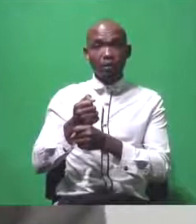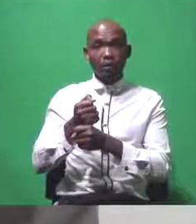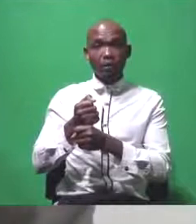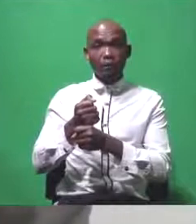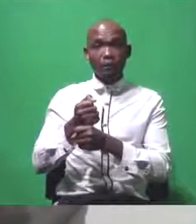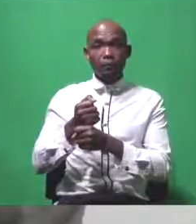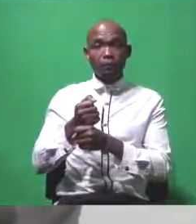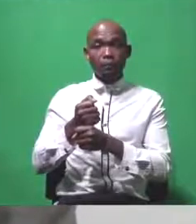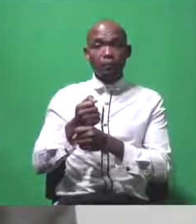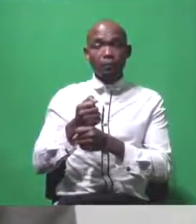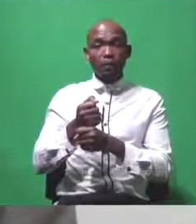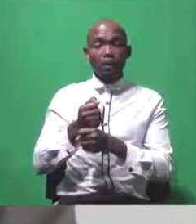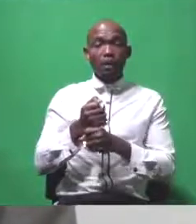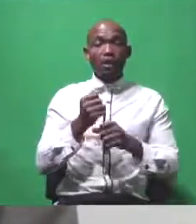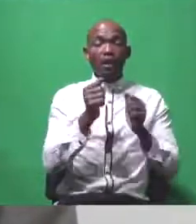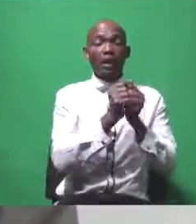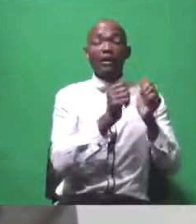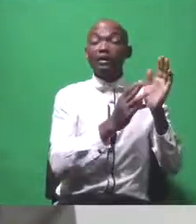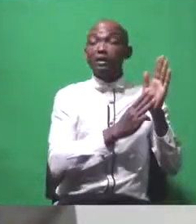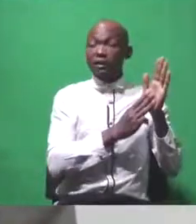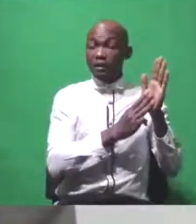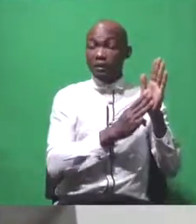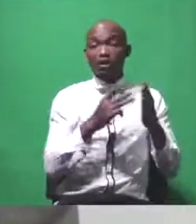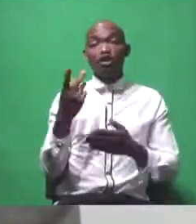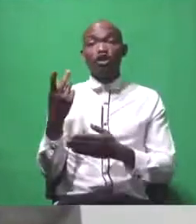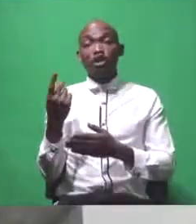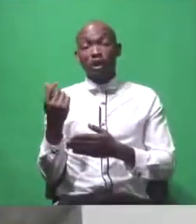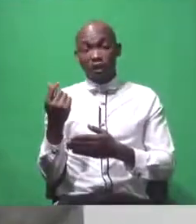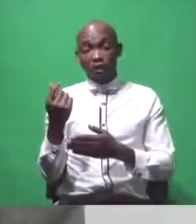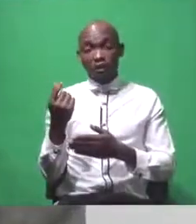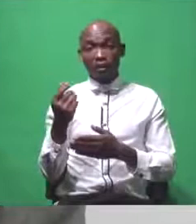18 shillings. Another one is fertilizer,